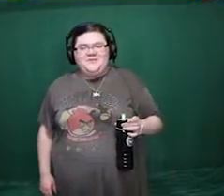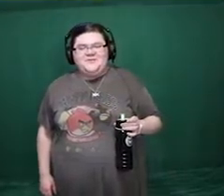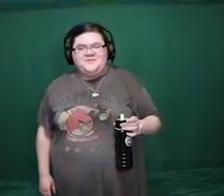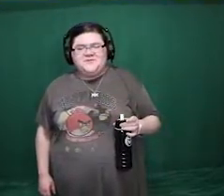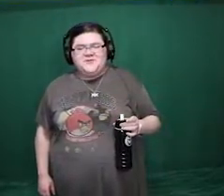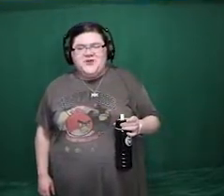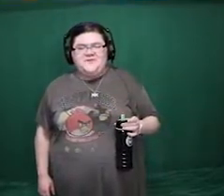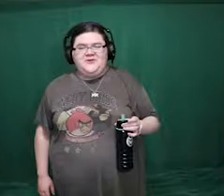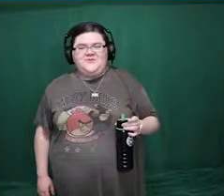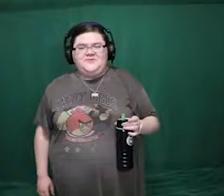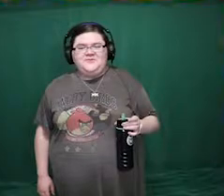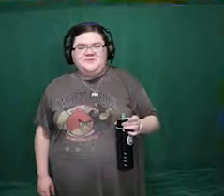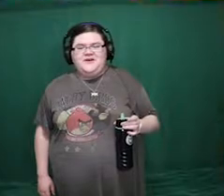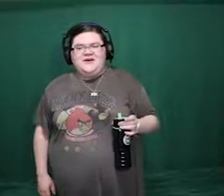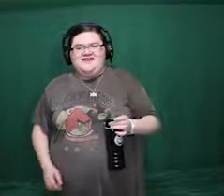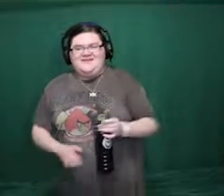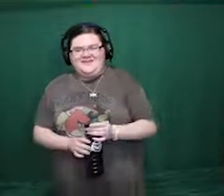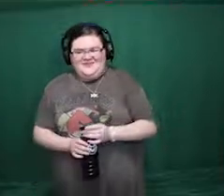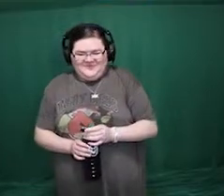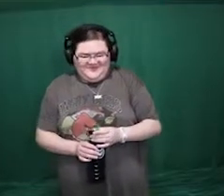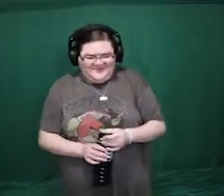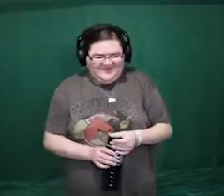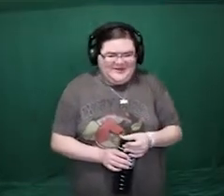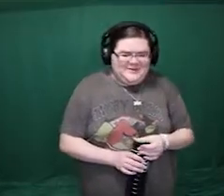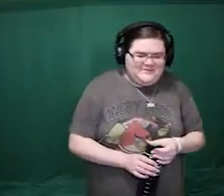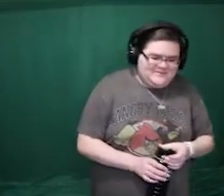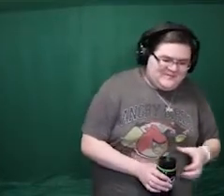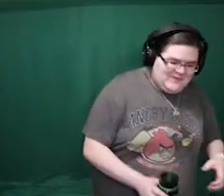Careful. Careful. Go for them, bro.